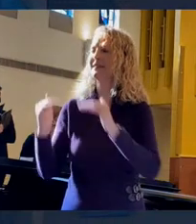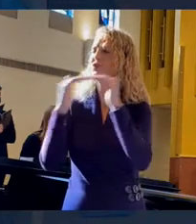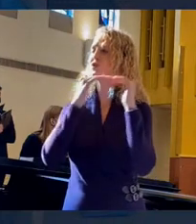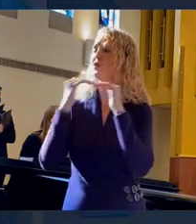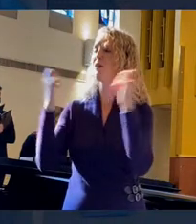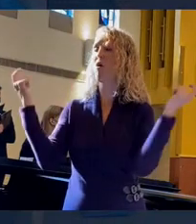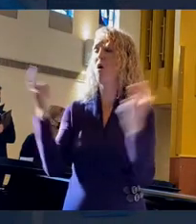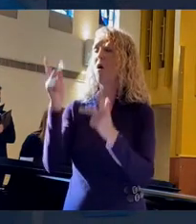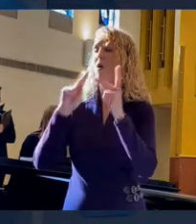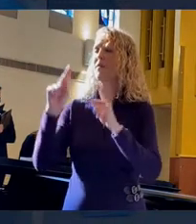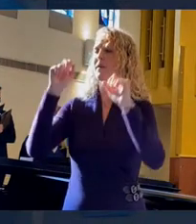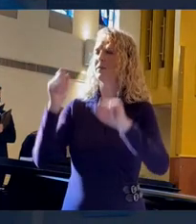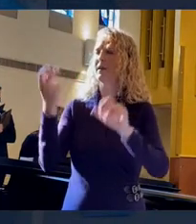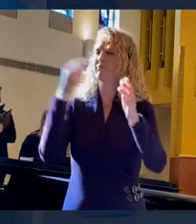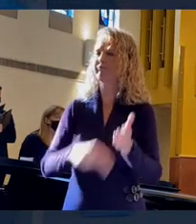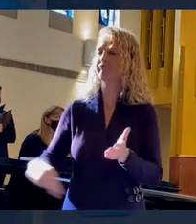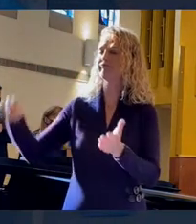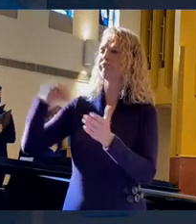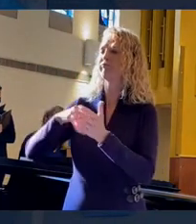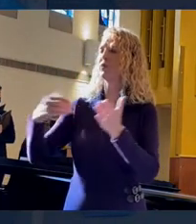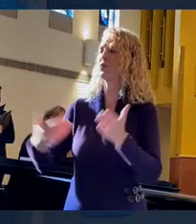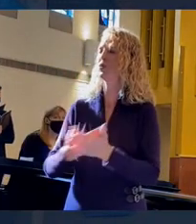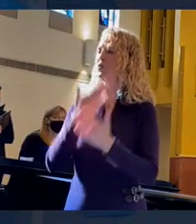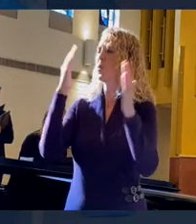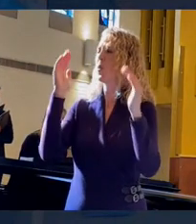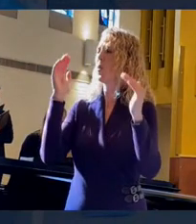all people may be raised up to a new hope.